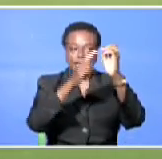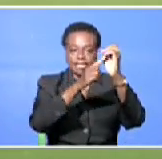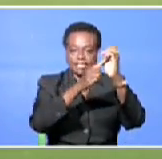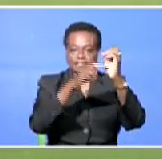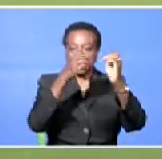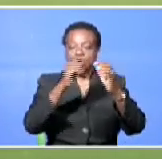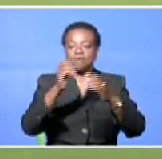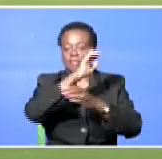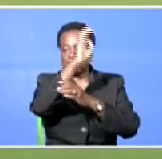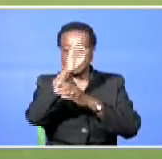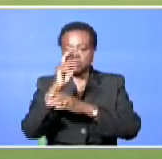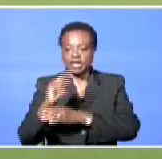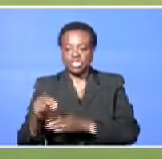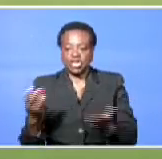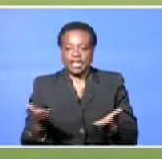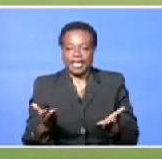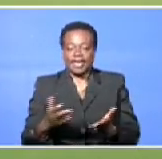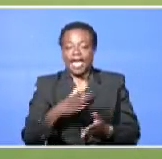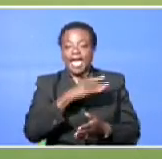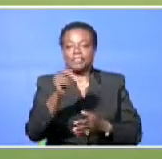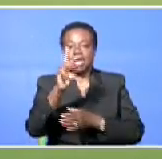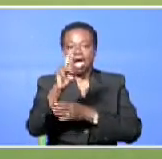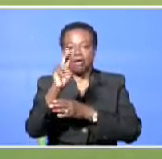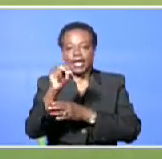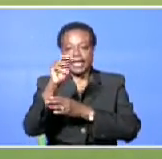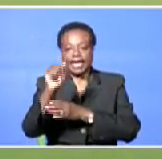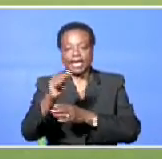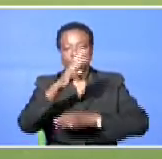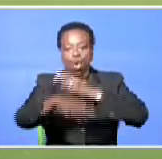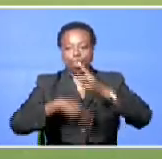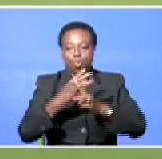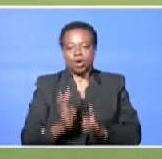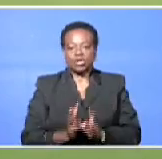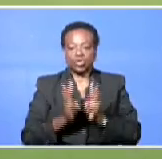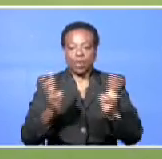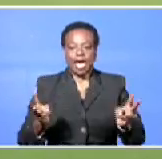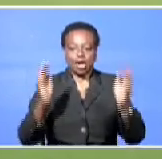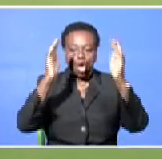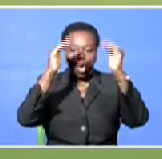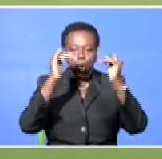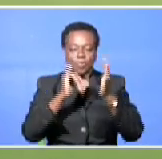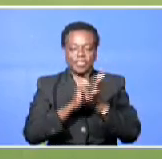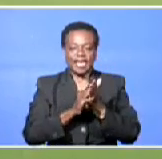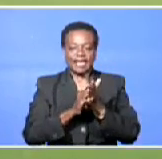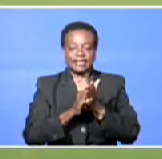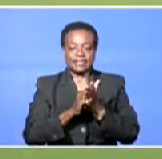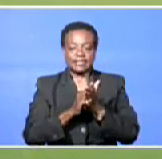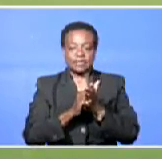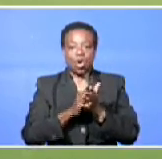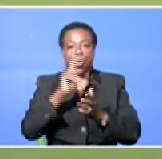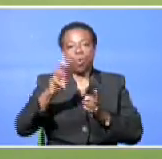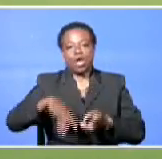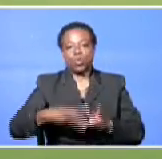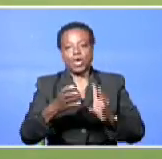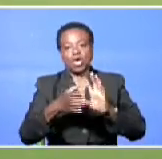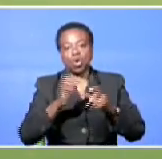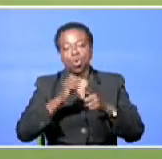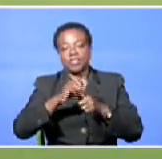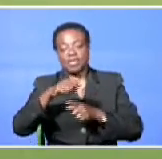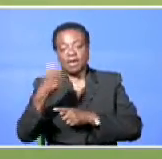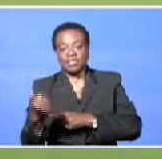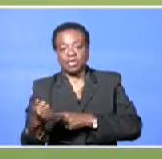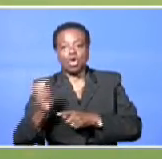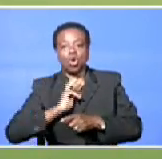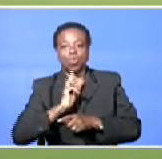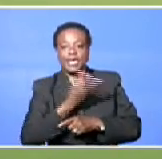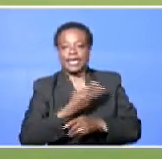Federation here and the objectives of the R&A worldwide. And I hope that in one way or another we can help